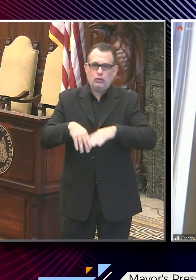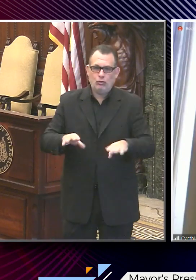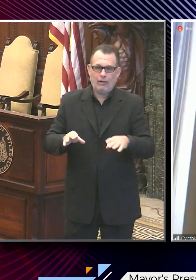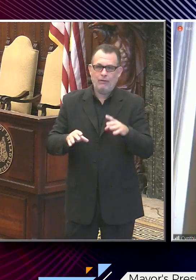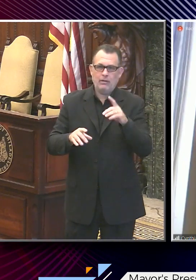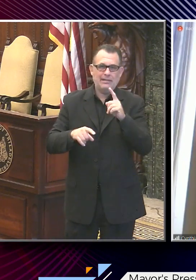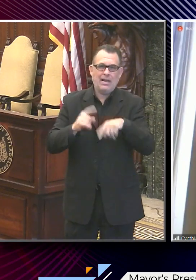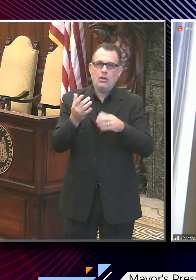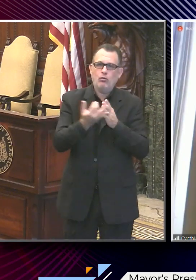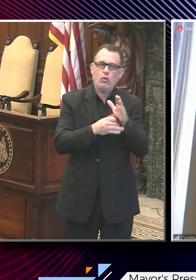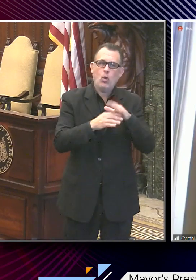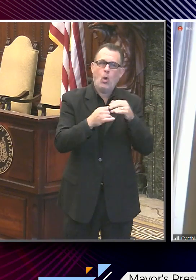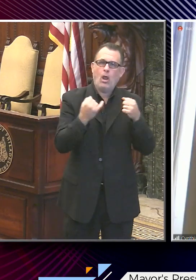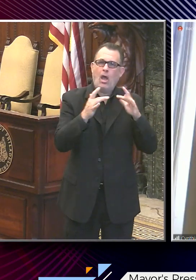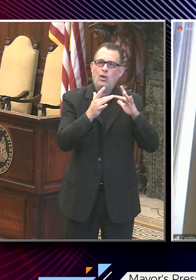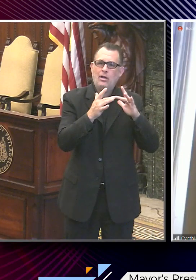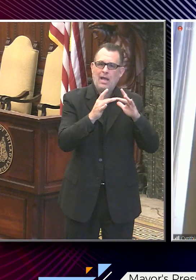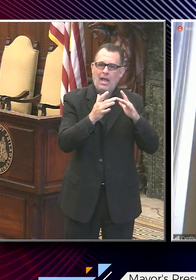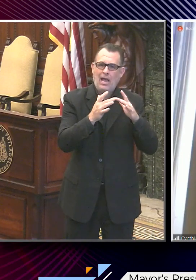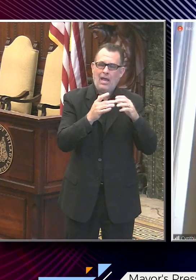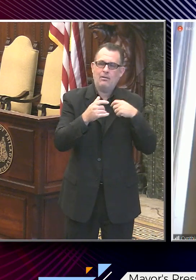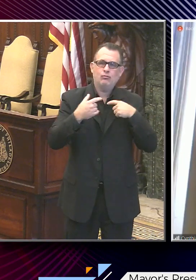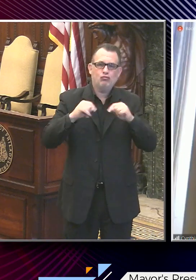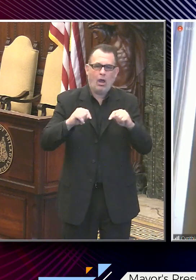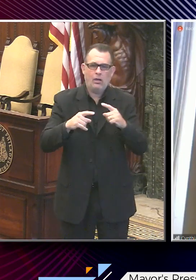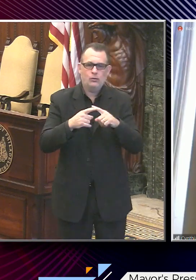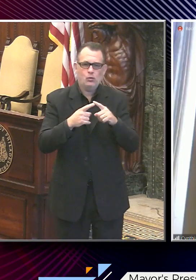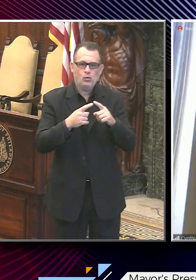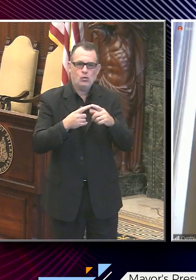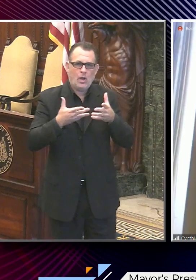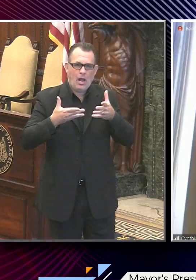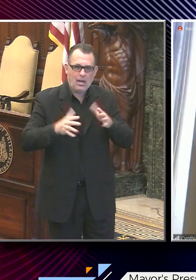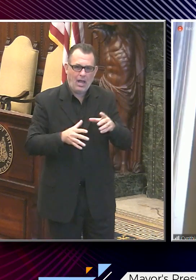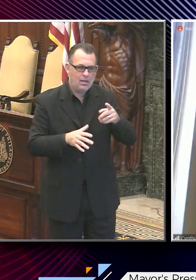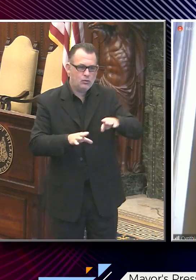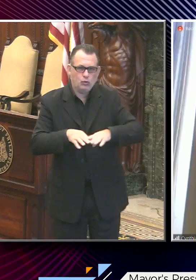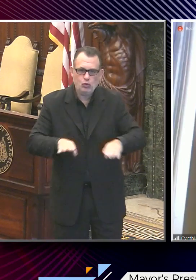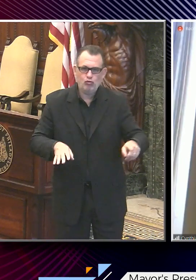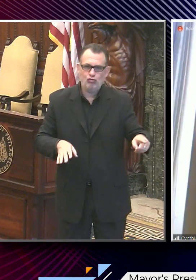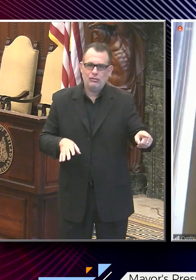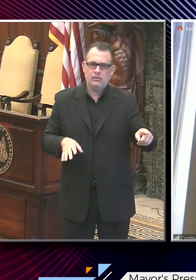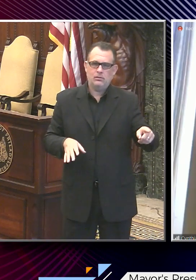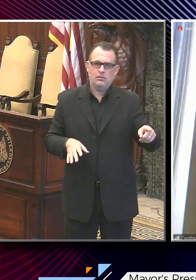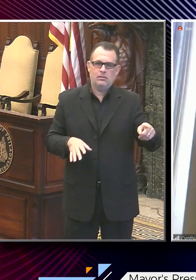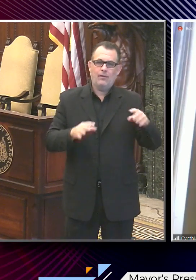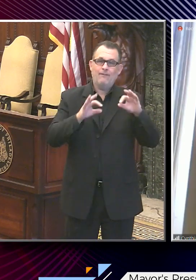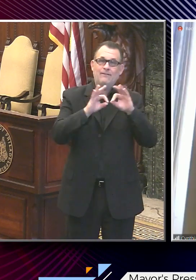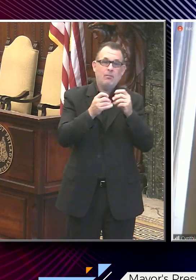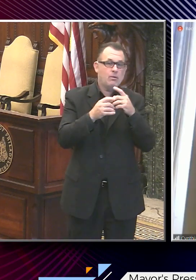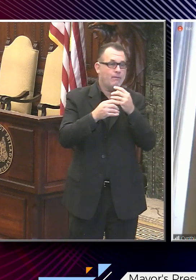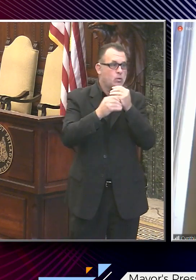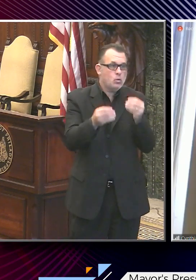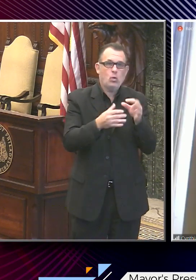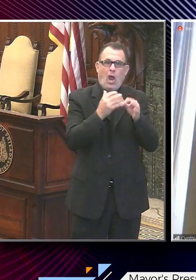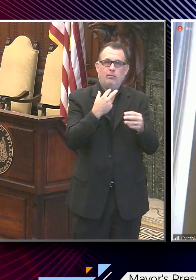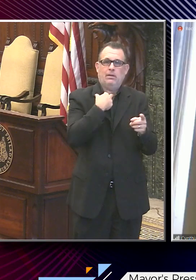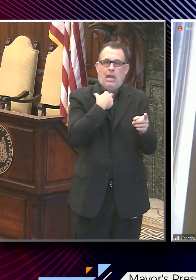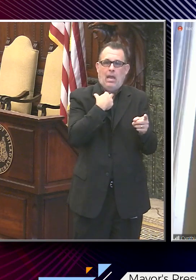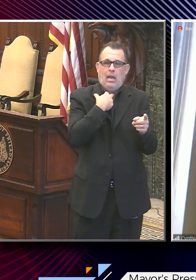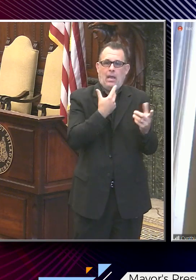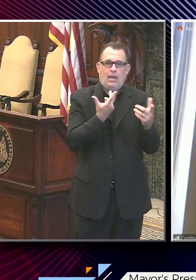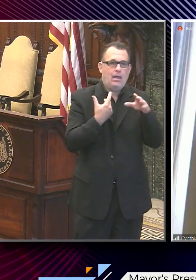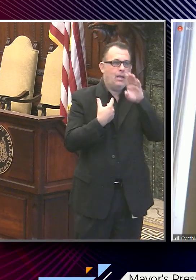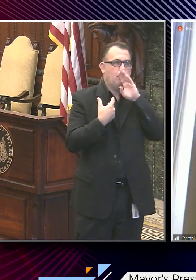So again, we're really trying to target those where they have absolutely no options available. So the